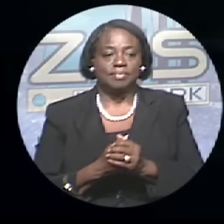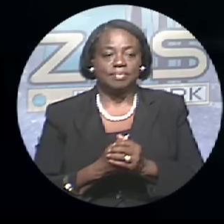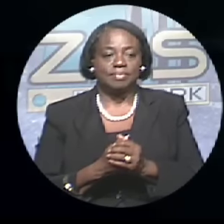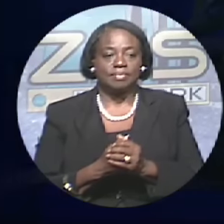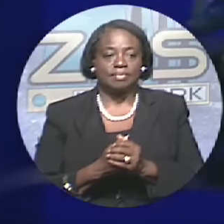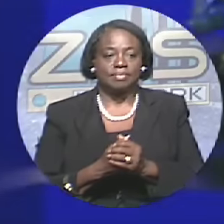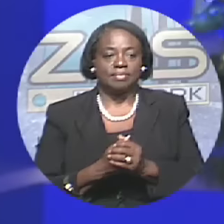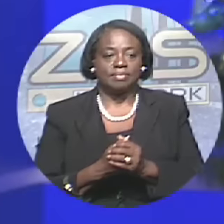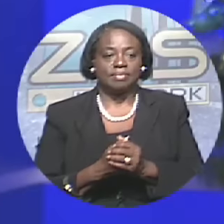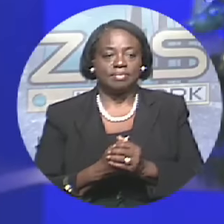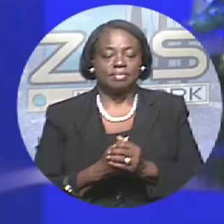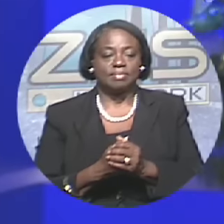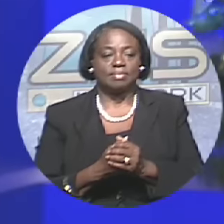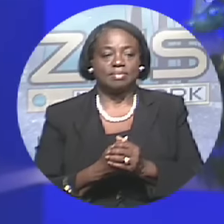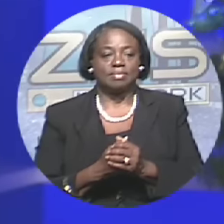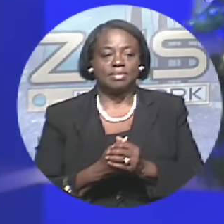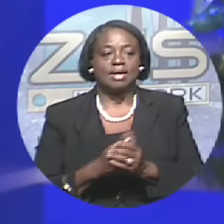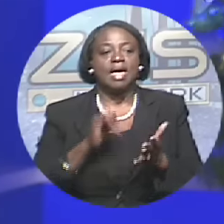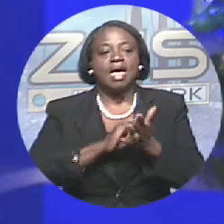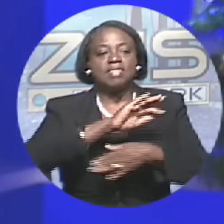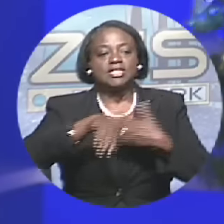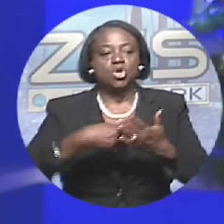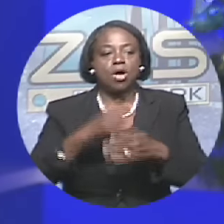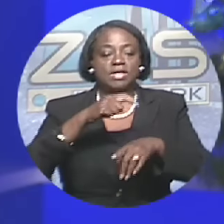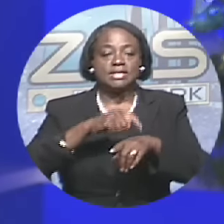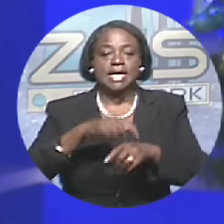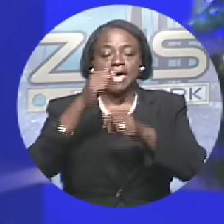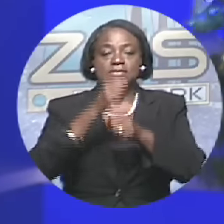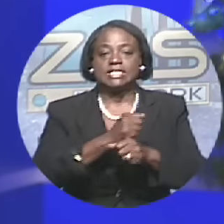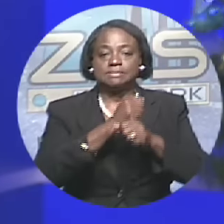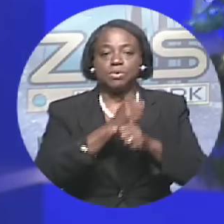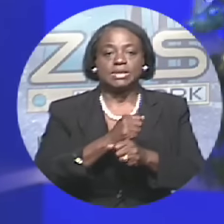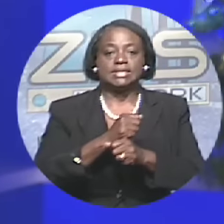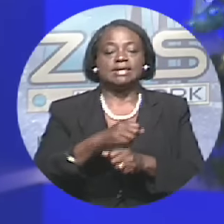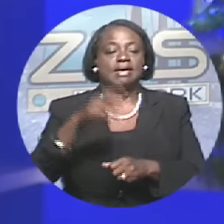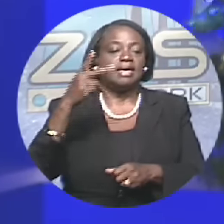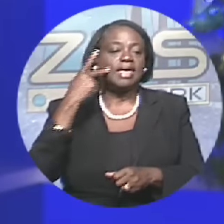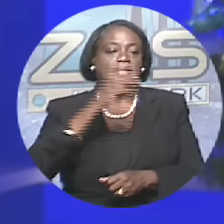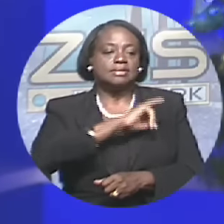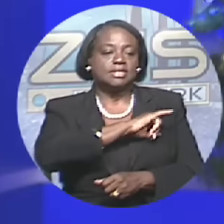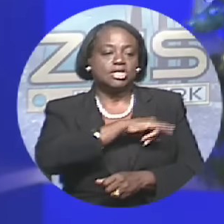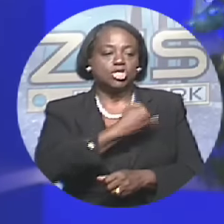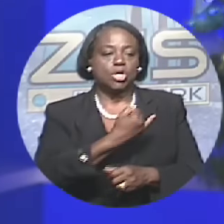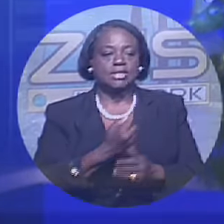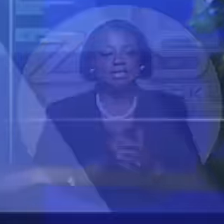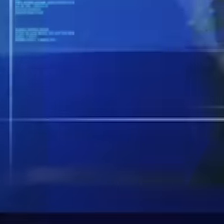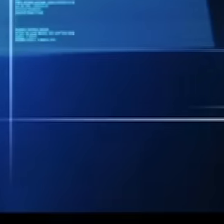Well, that's all the time we have for sports. Once again, I'm Kelsey Johnson.